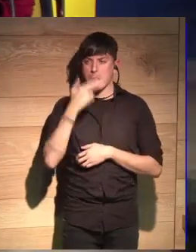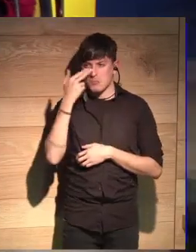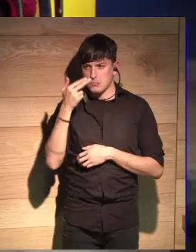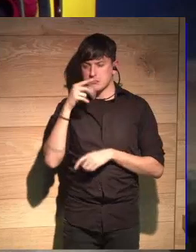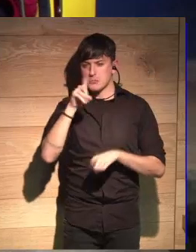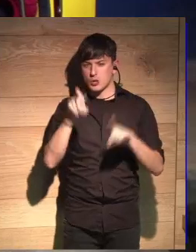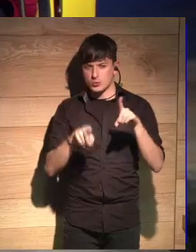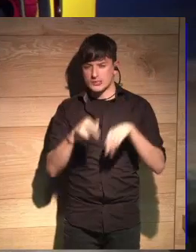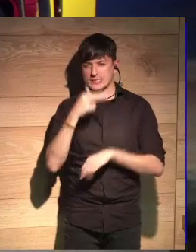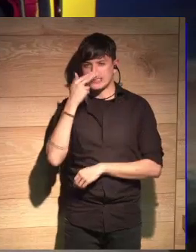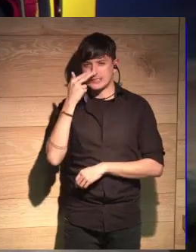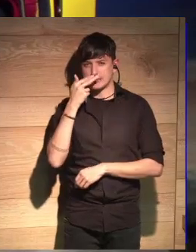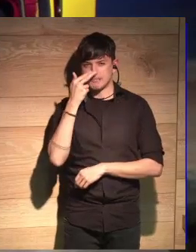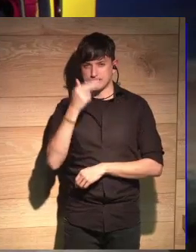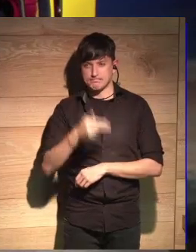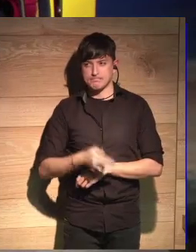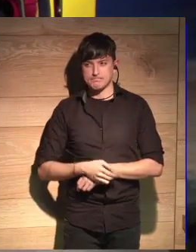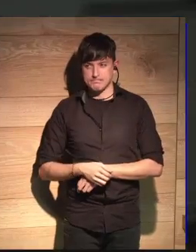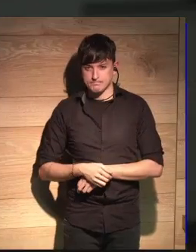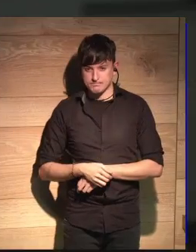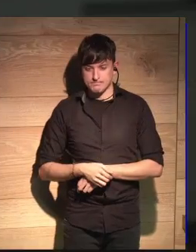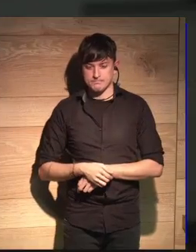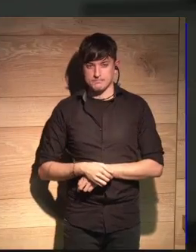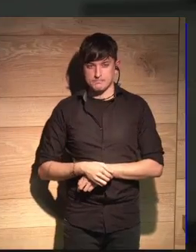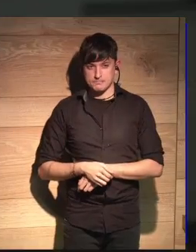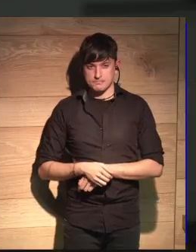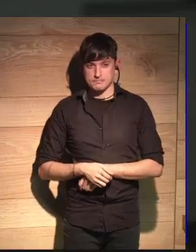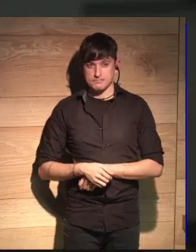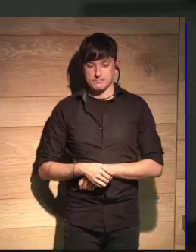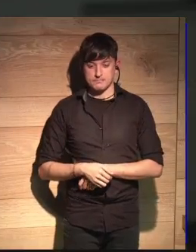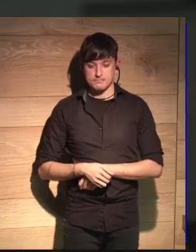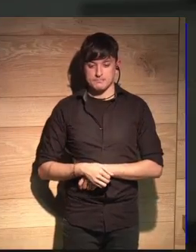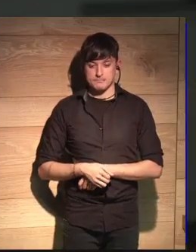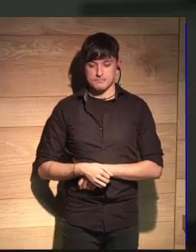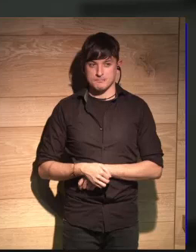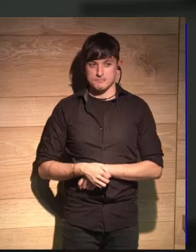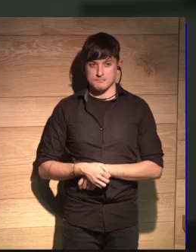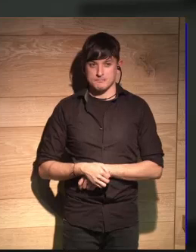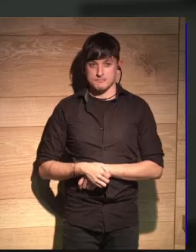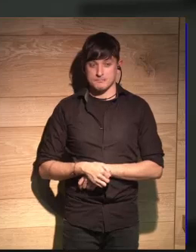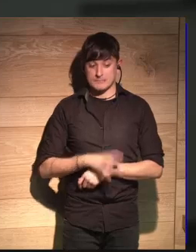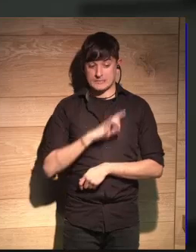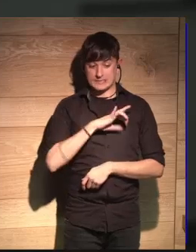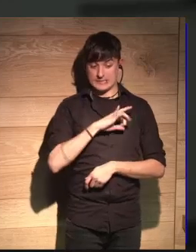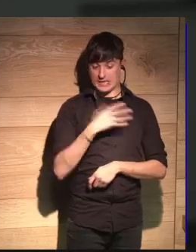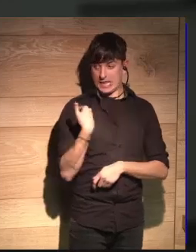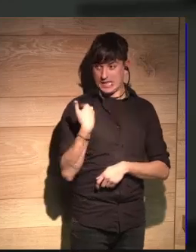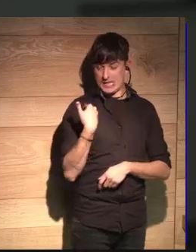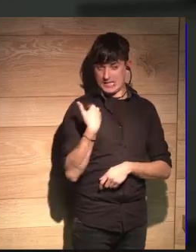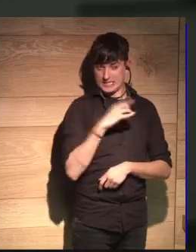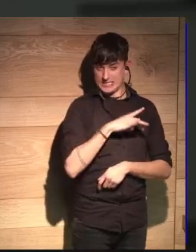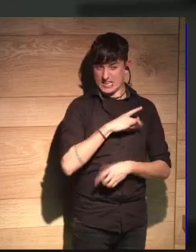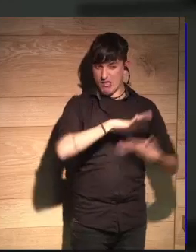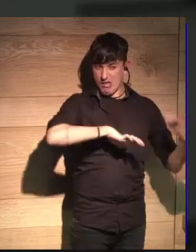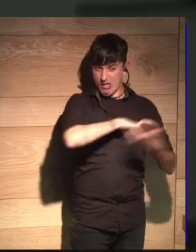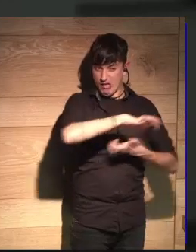question. The unrest in Chile in the last month, which surprised me, and